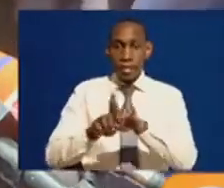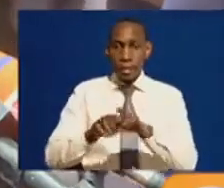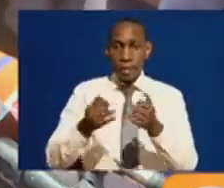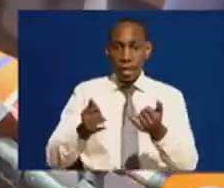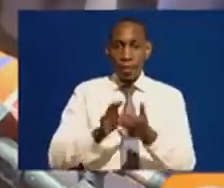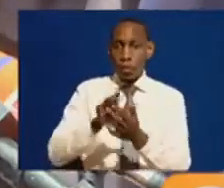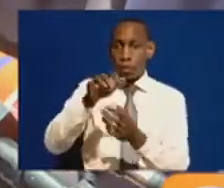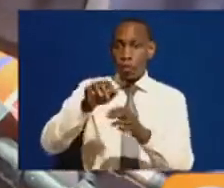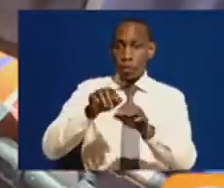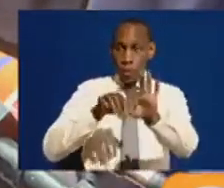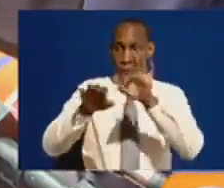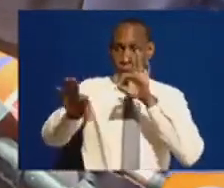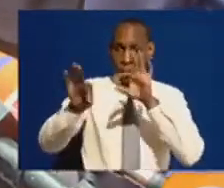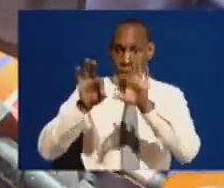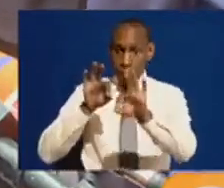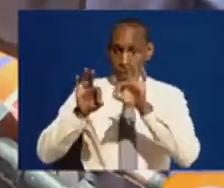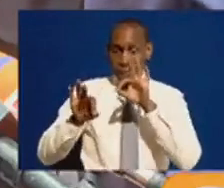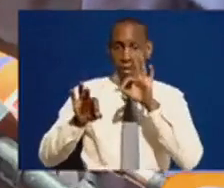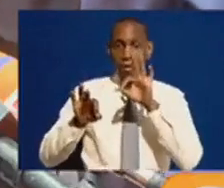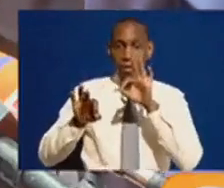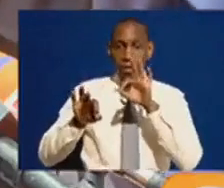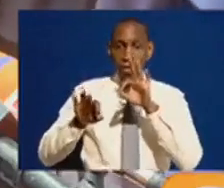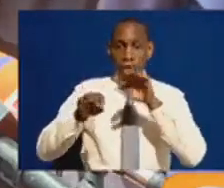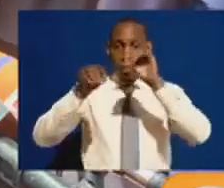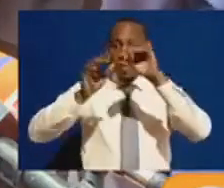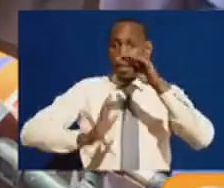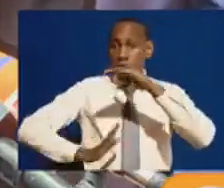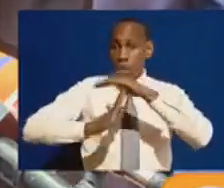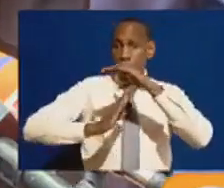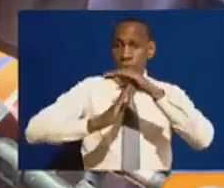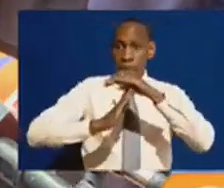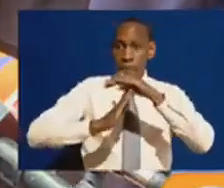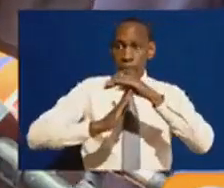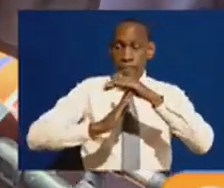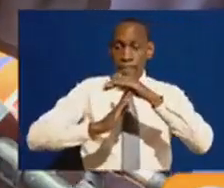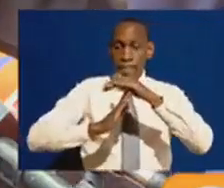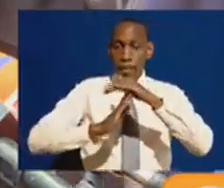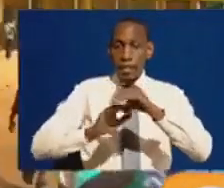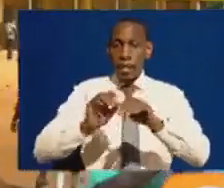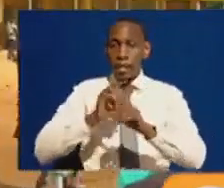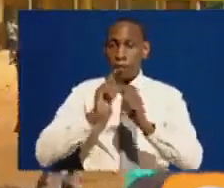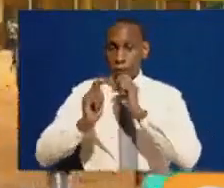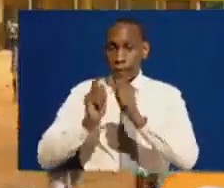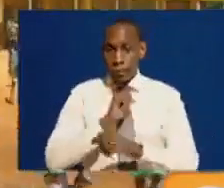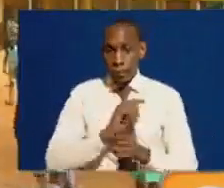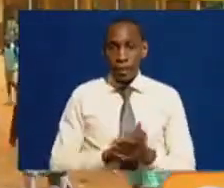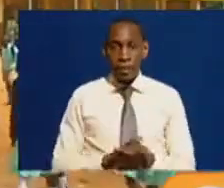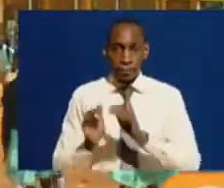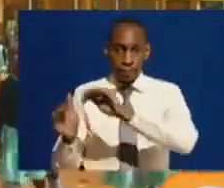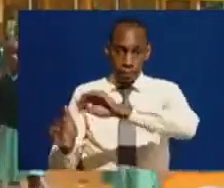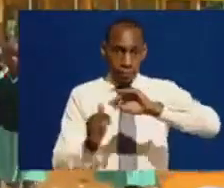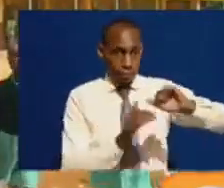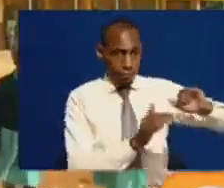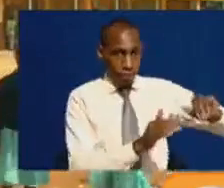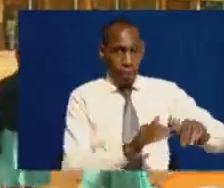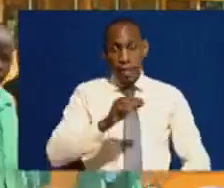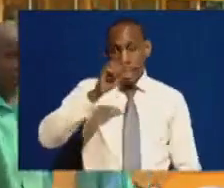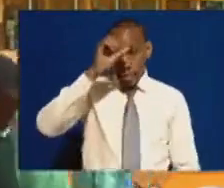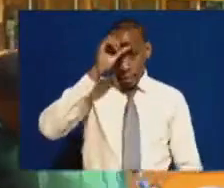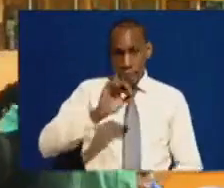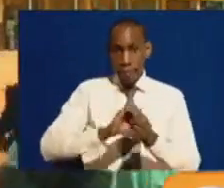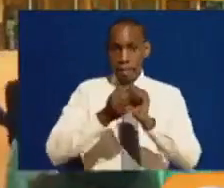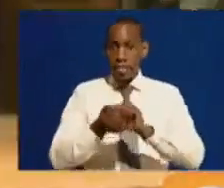out those ones with the higher qualifications and we have vetted them. Wakati huo huo, serikali imebatili agizo